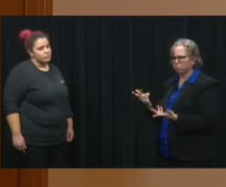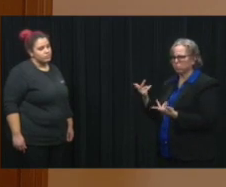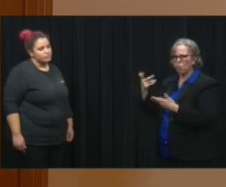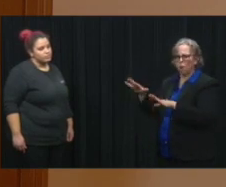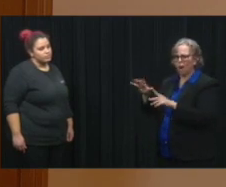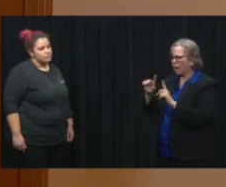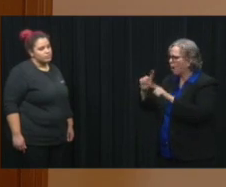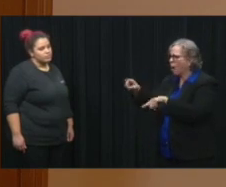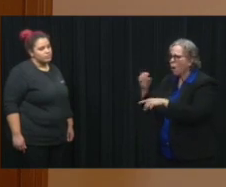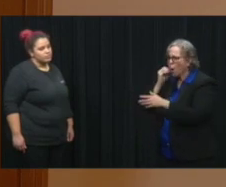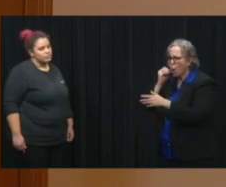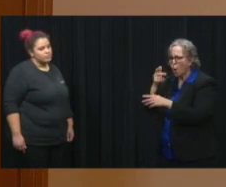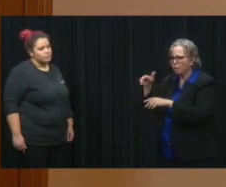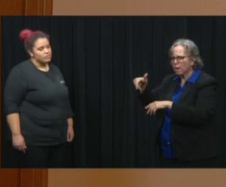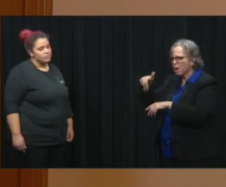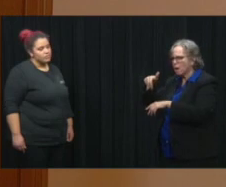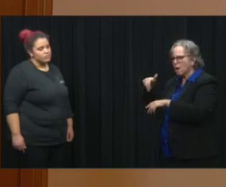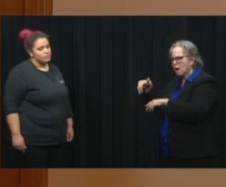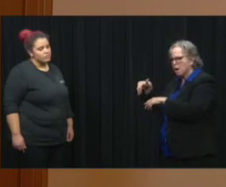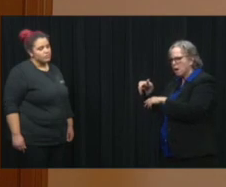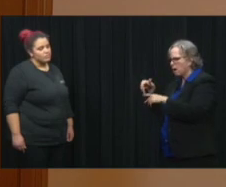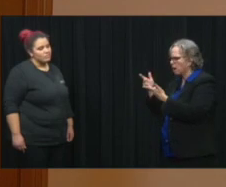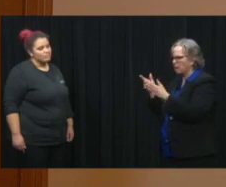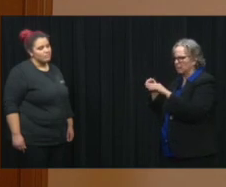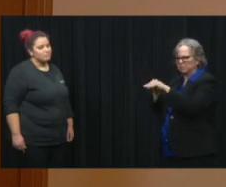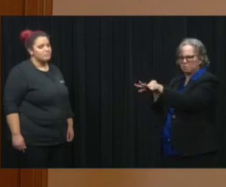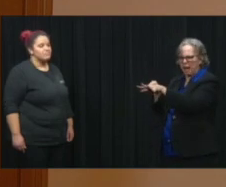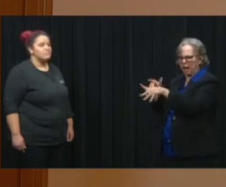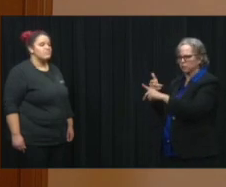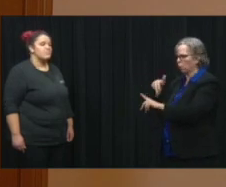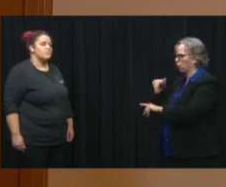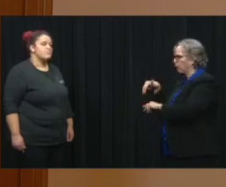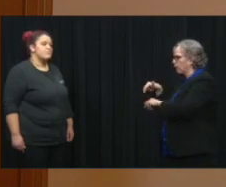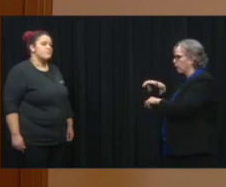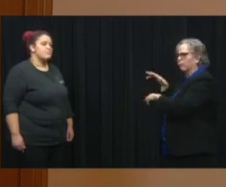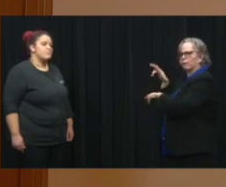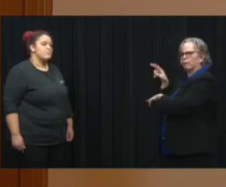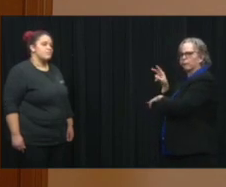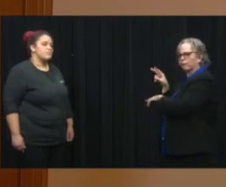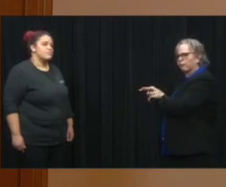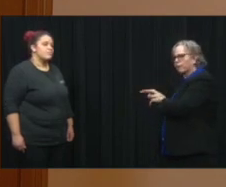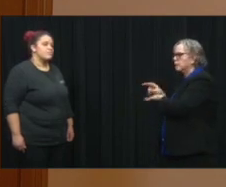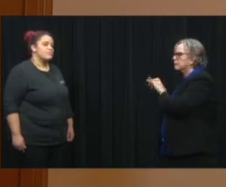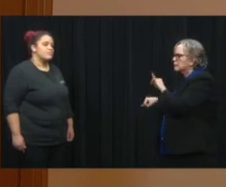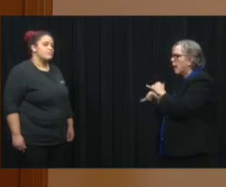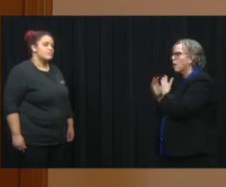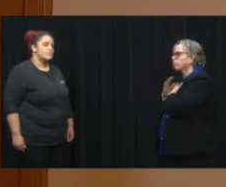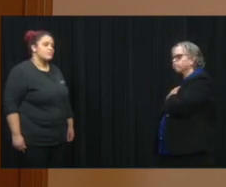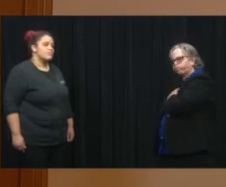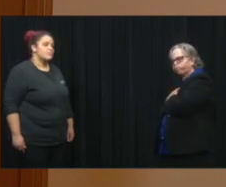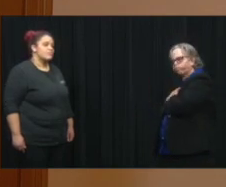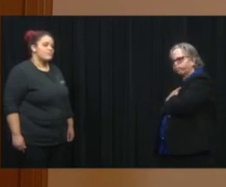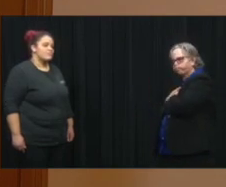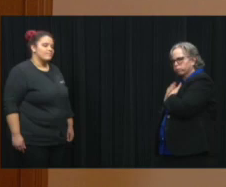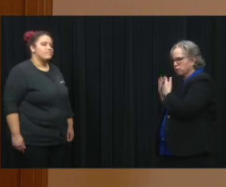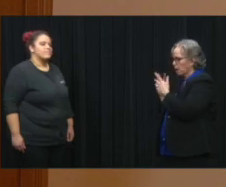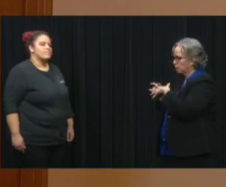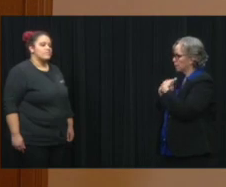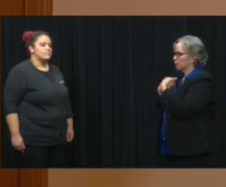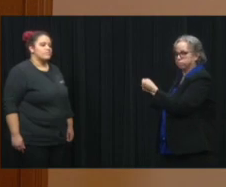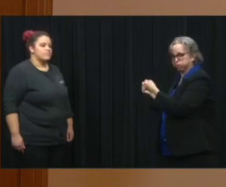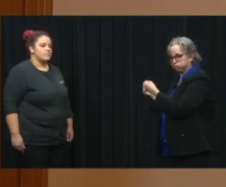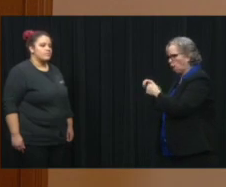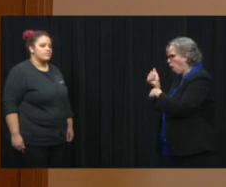being exposed to. We might be using hotels for actually hospital workers. Within a hospital, we're repurposing existing spaces